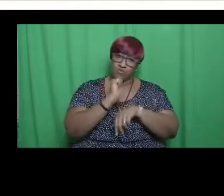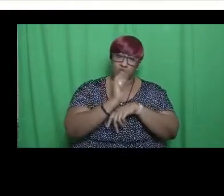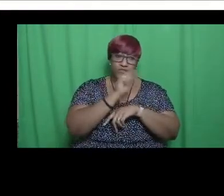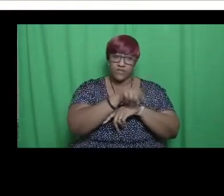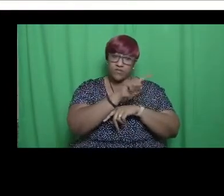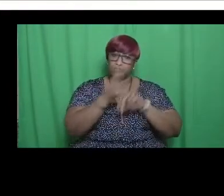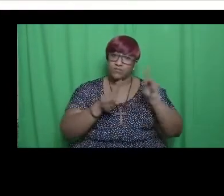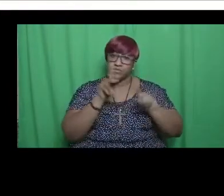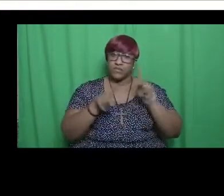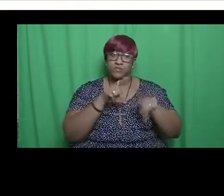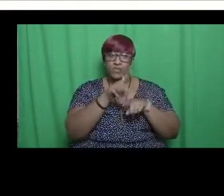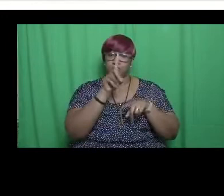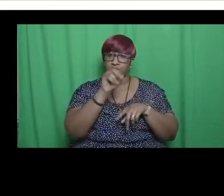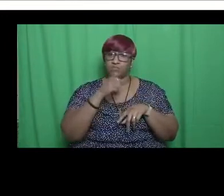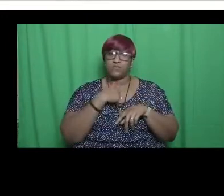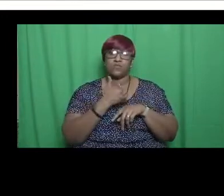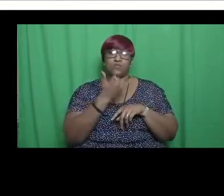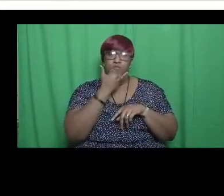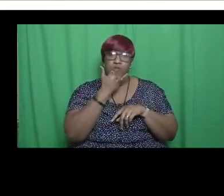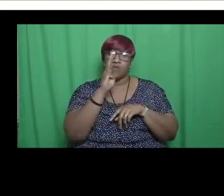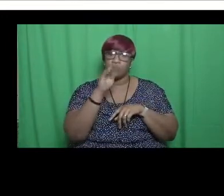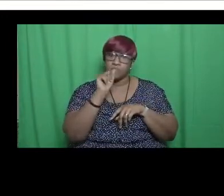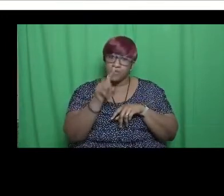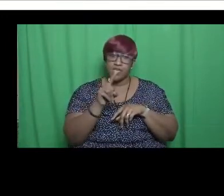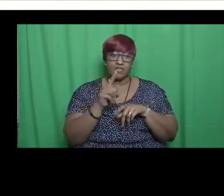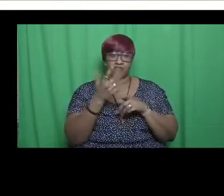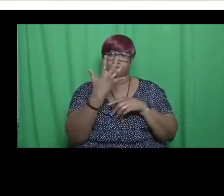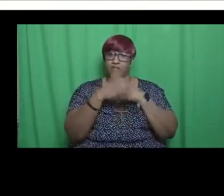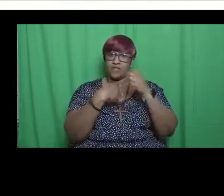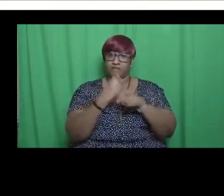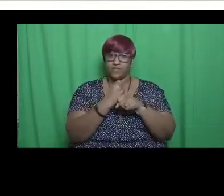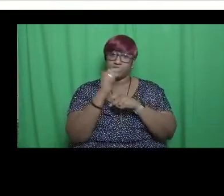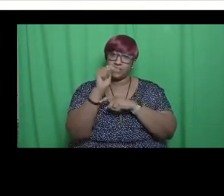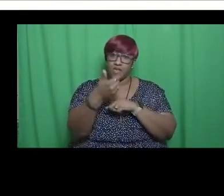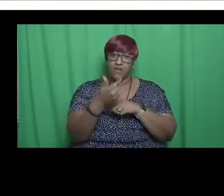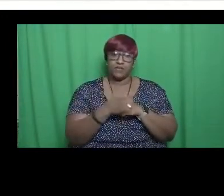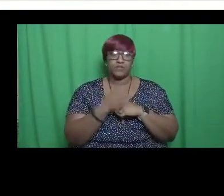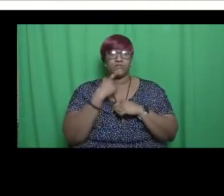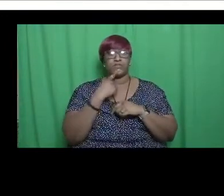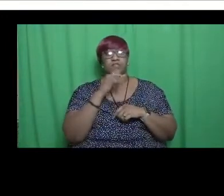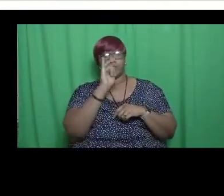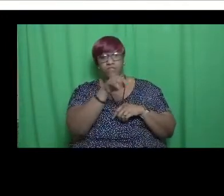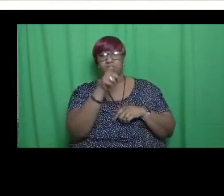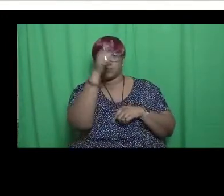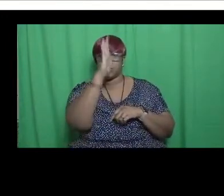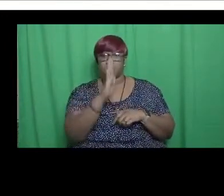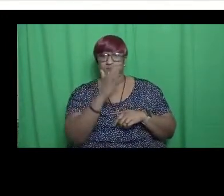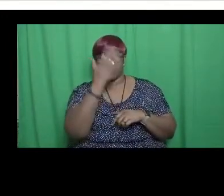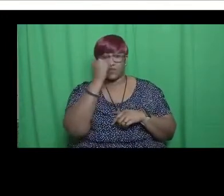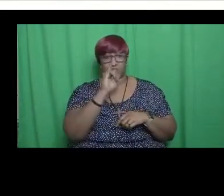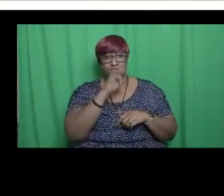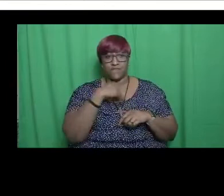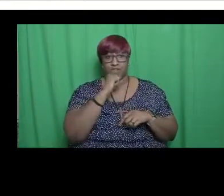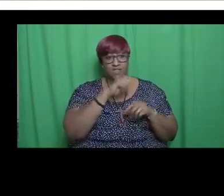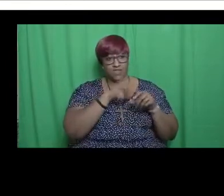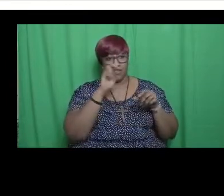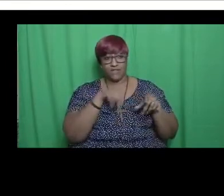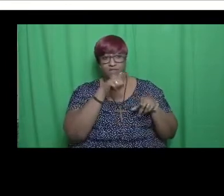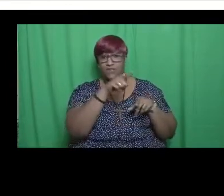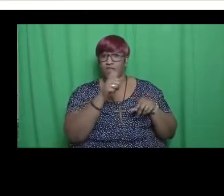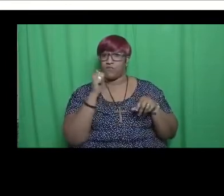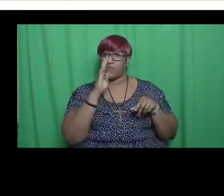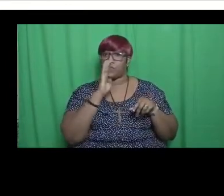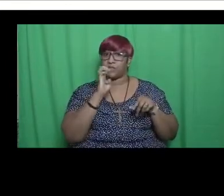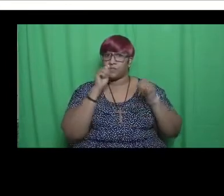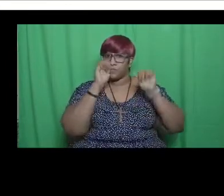people, and they treated me so badly, here you are 5 years later, you say, that's God, because if I hadn't gotten away from there, I wouldn't be